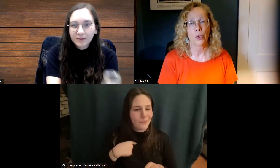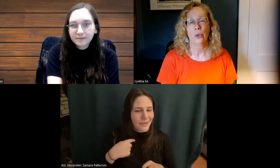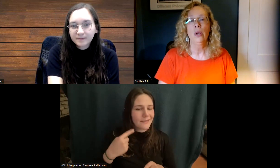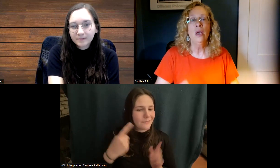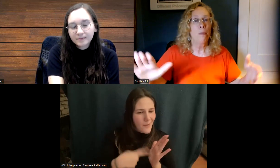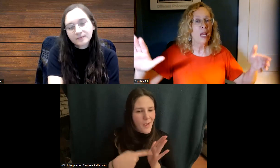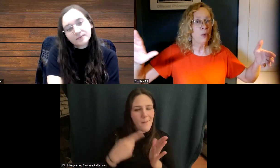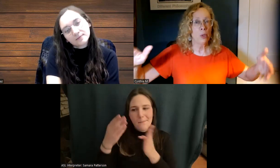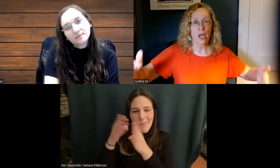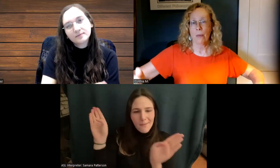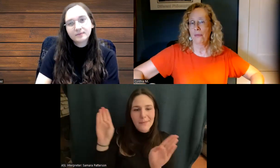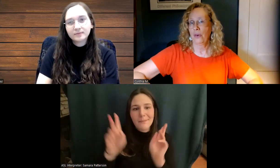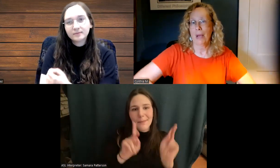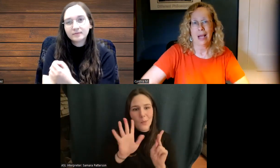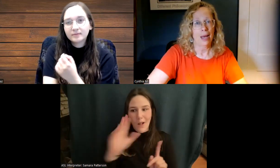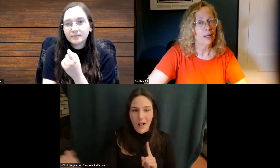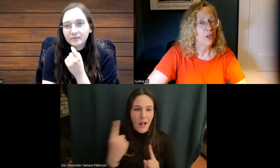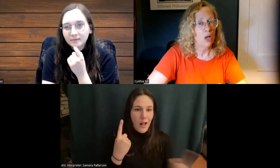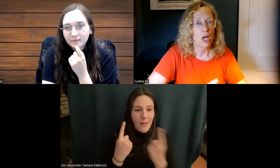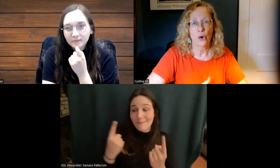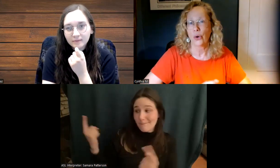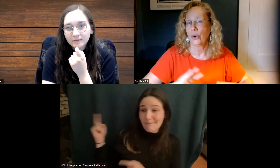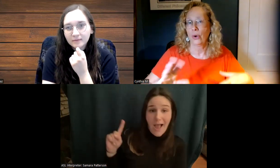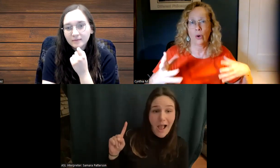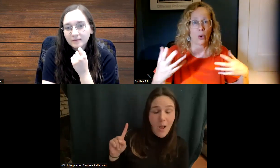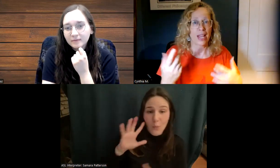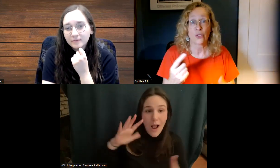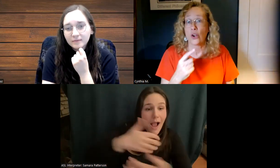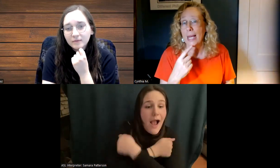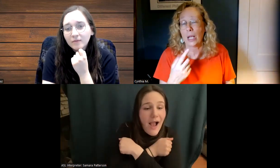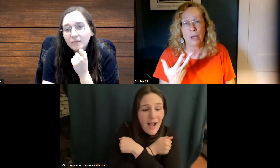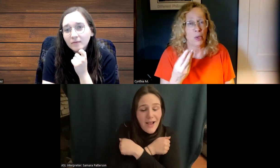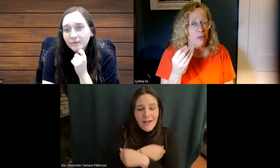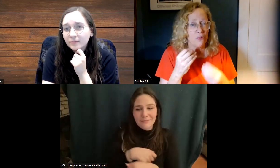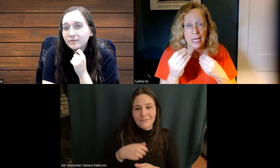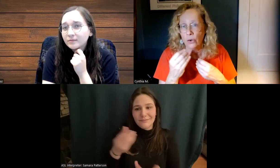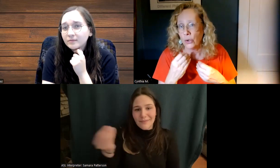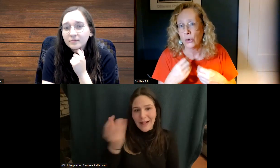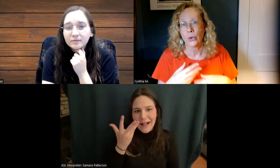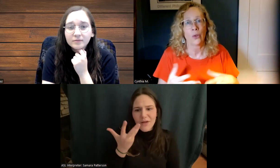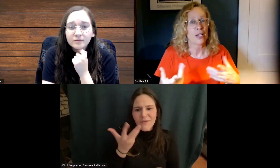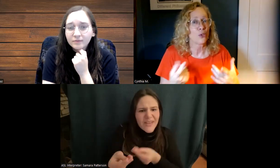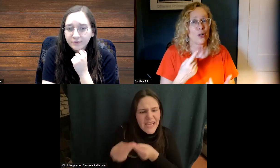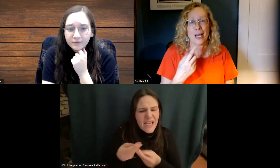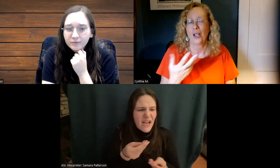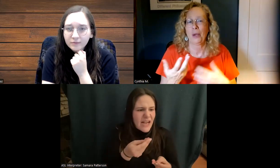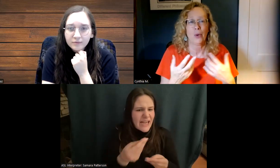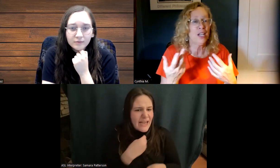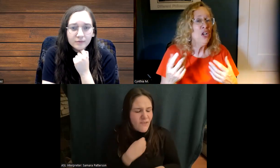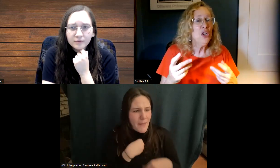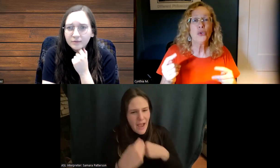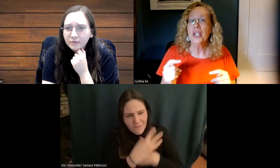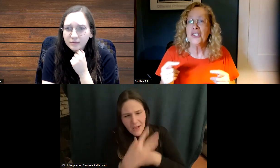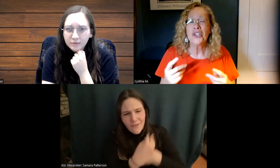with LaRue, people will come up from behind and they'll hug her, or they start telling me what to feed her, or they start telling me